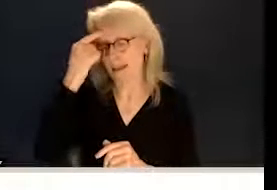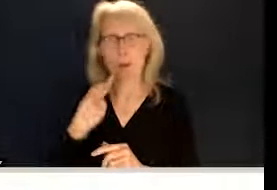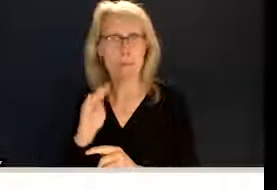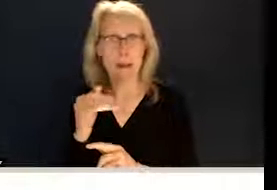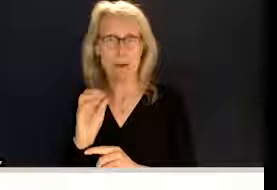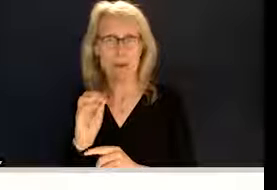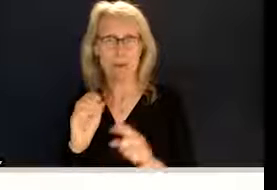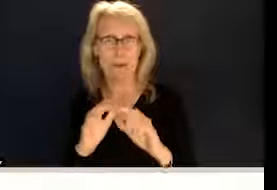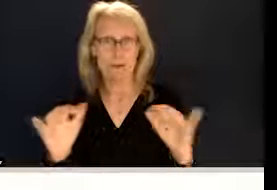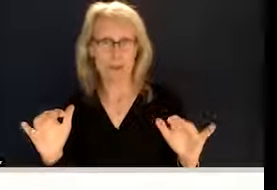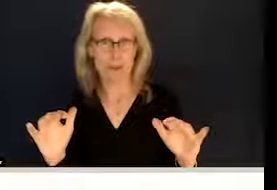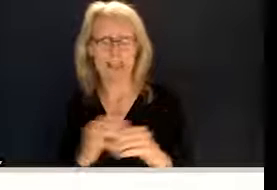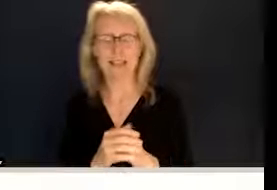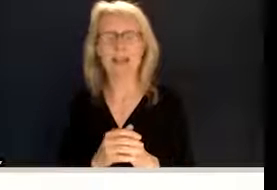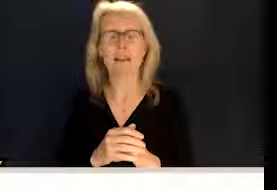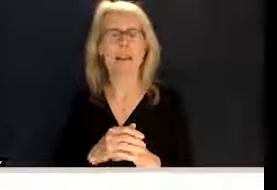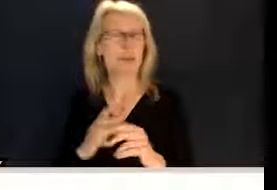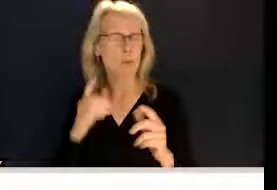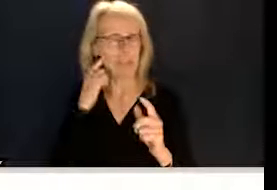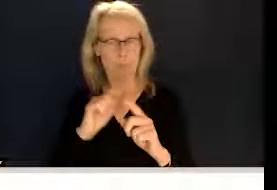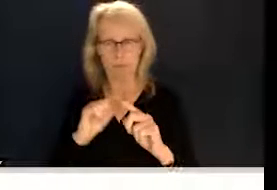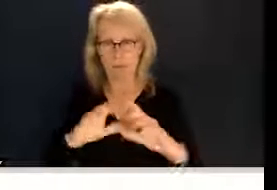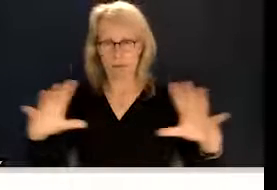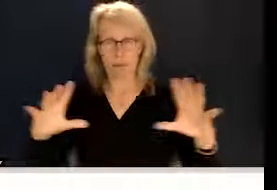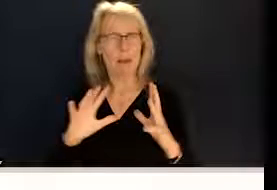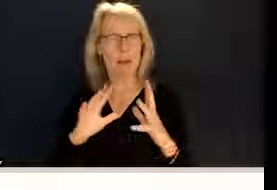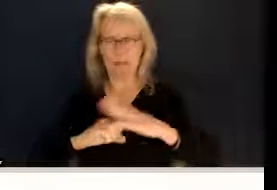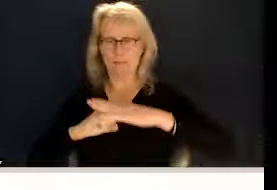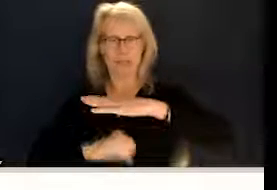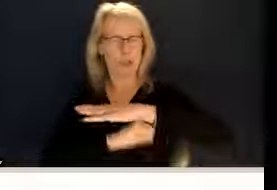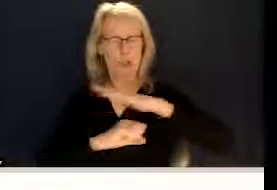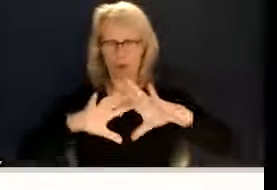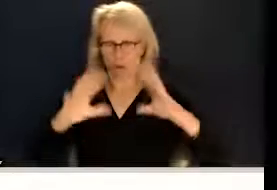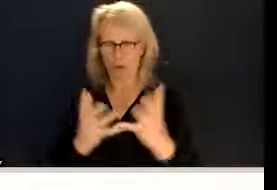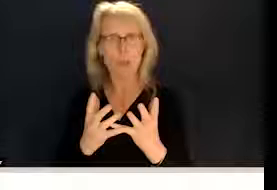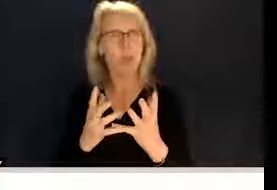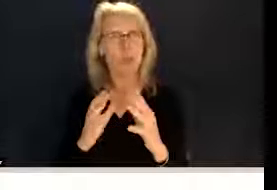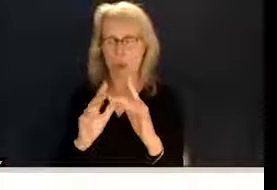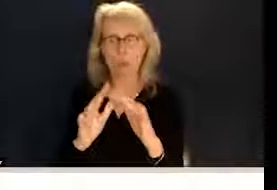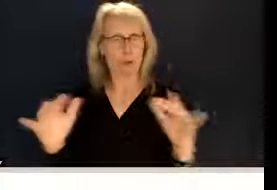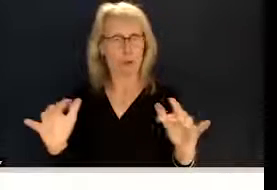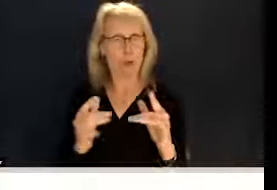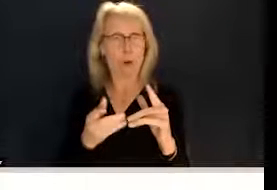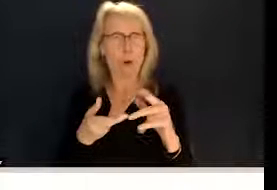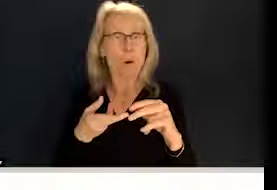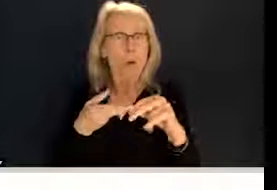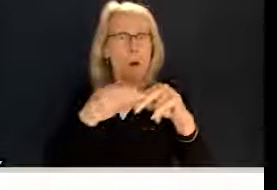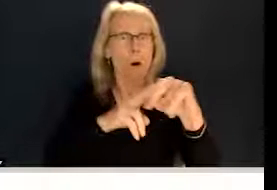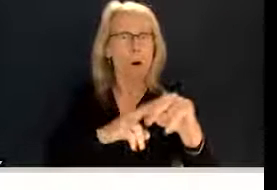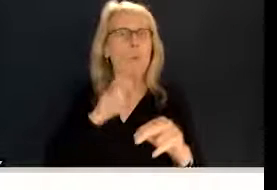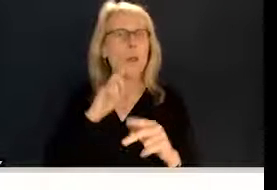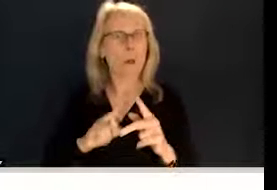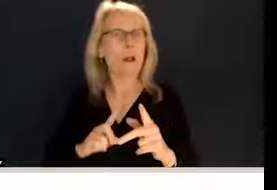biodiversity and the way in which a system is constructed and how having greater biodiversity confers greater ecosystem services